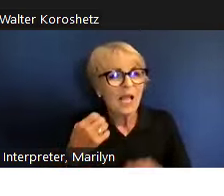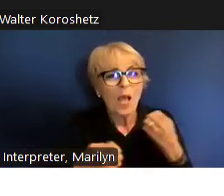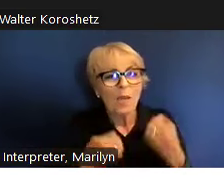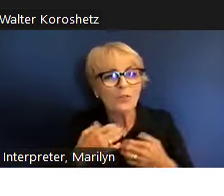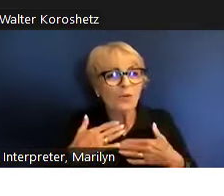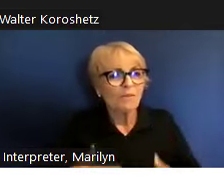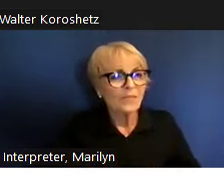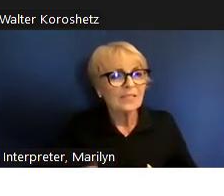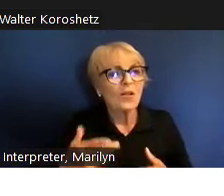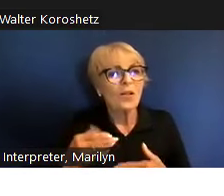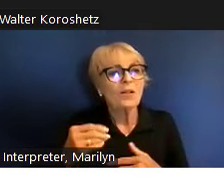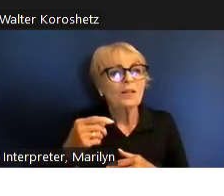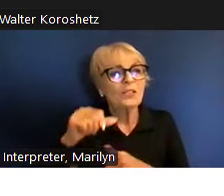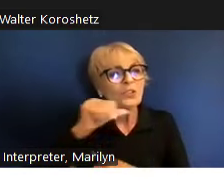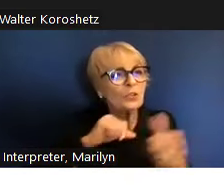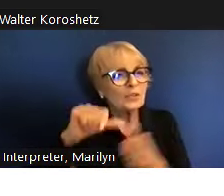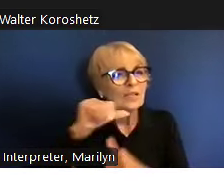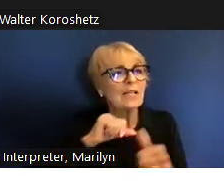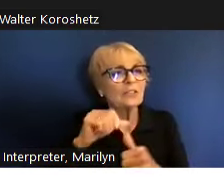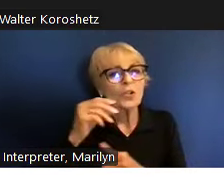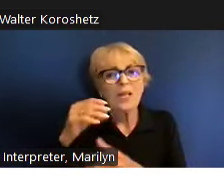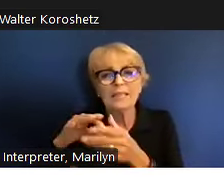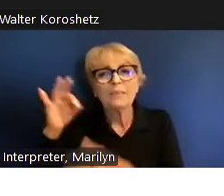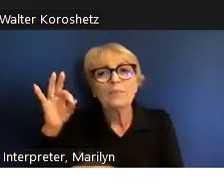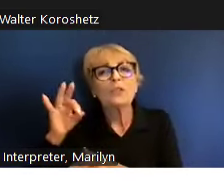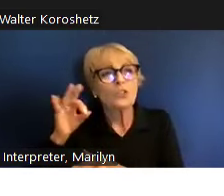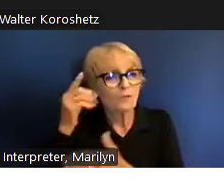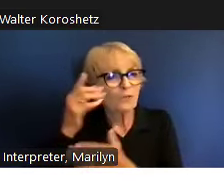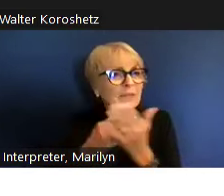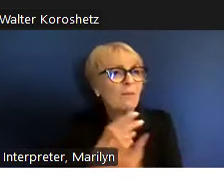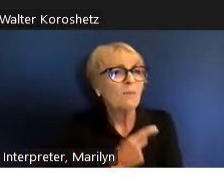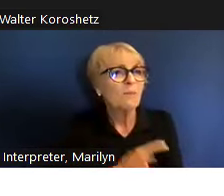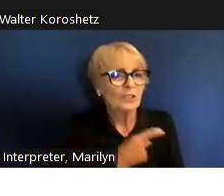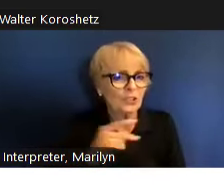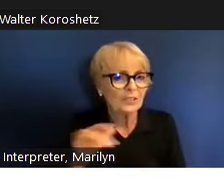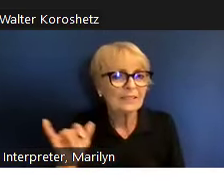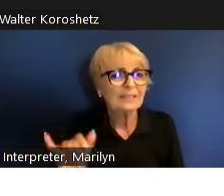the sociological, and then the, spiritual as well for some patients.